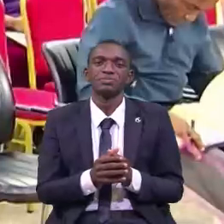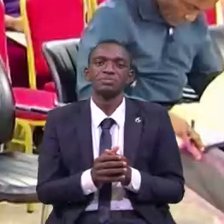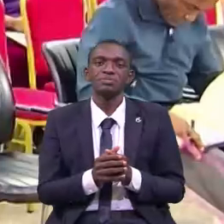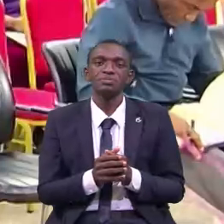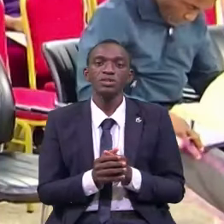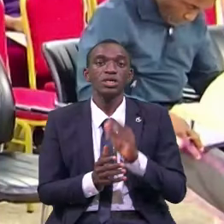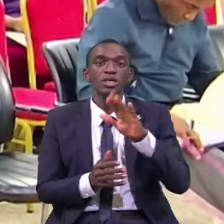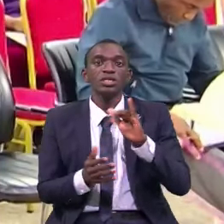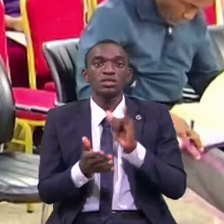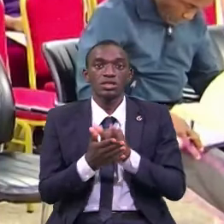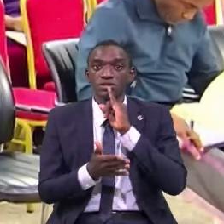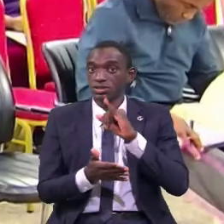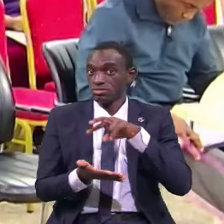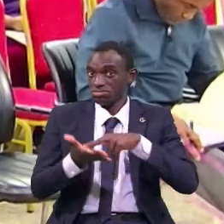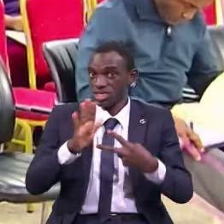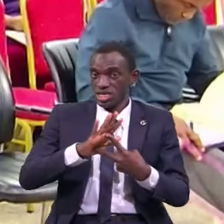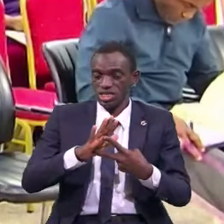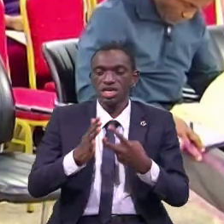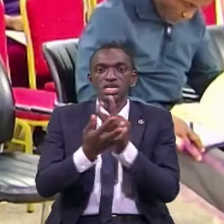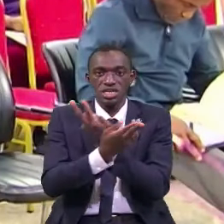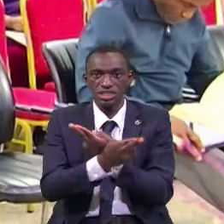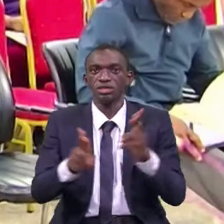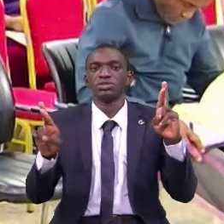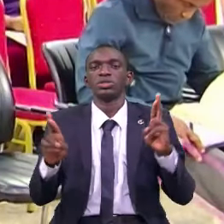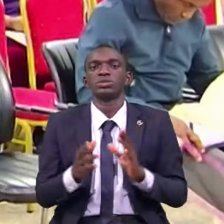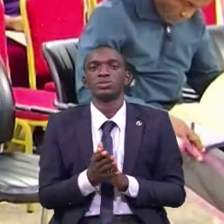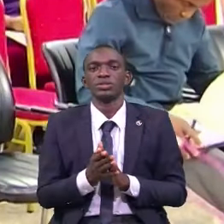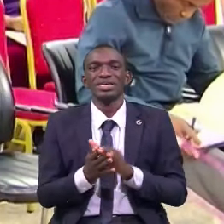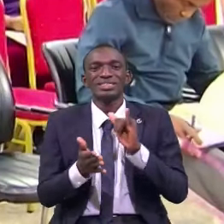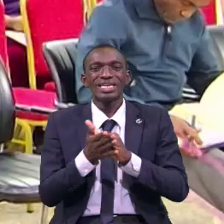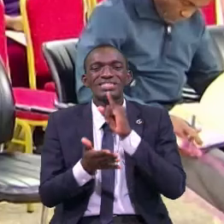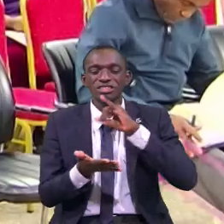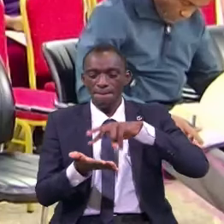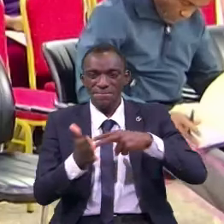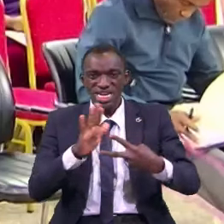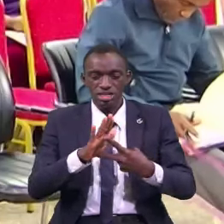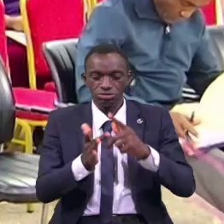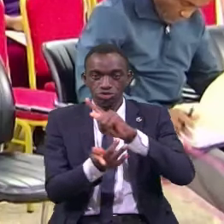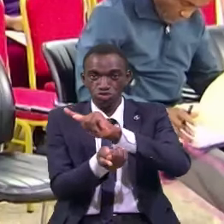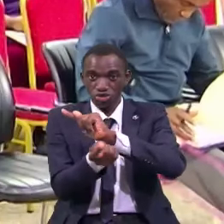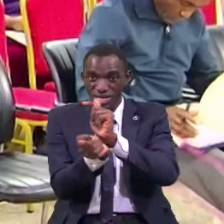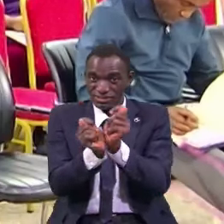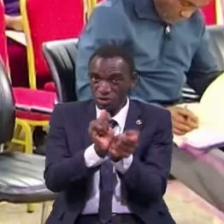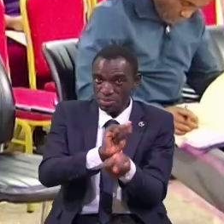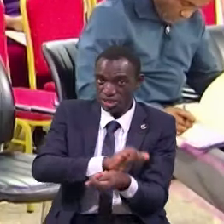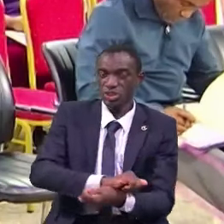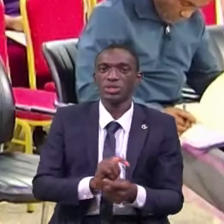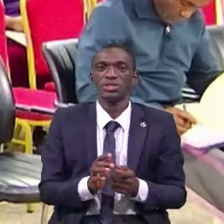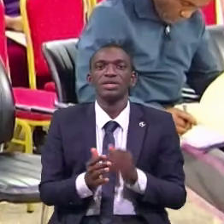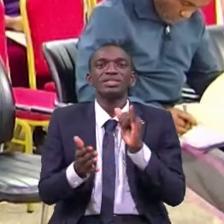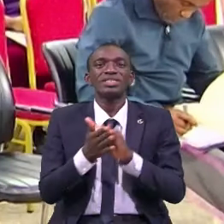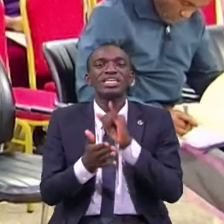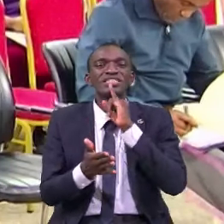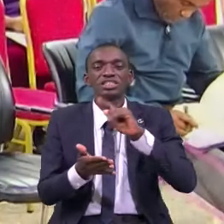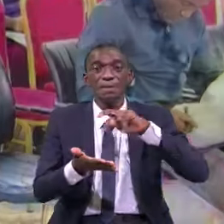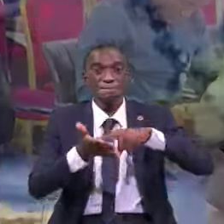That's what we call redemption. That's what we call transformation. That's what we call a